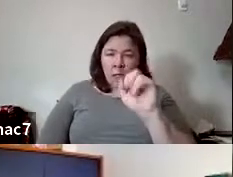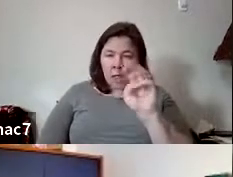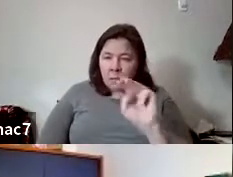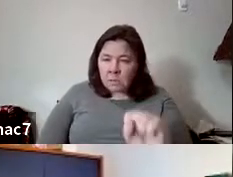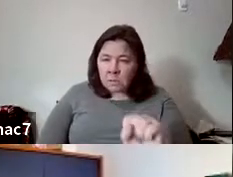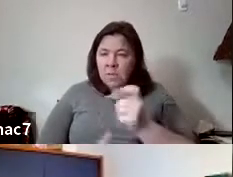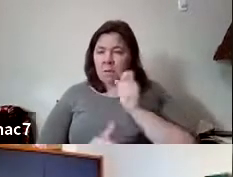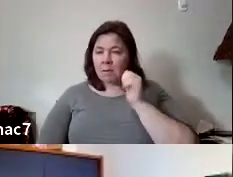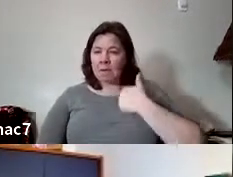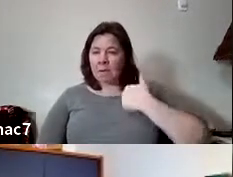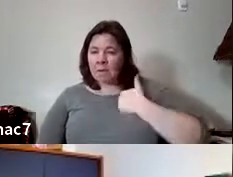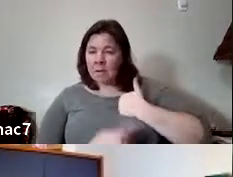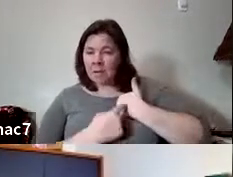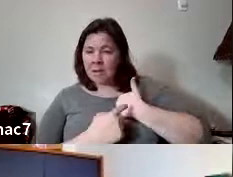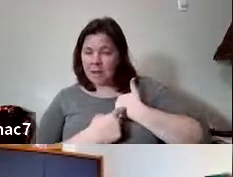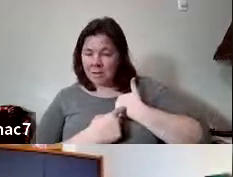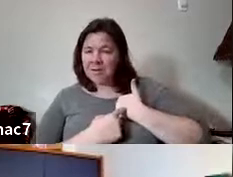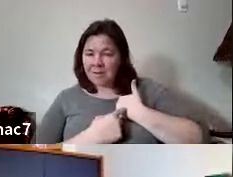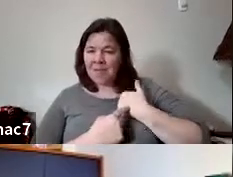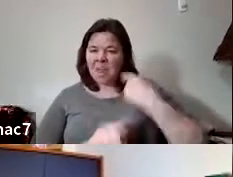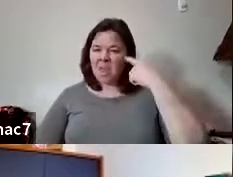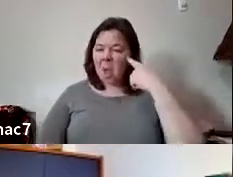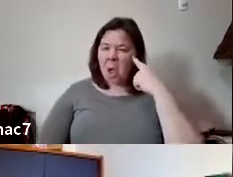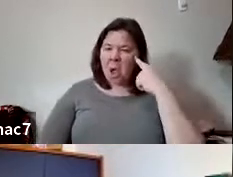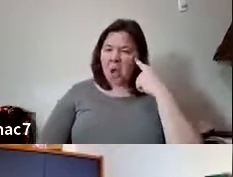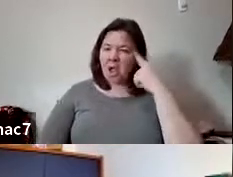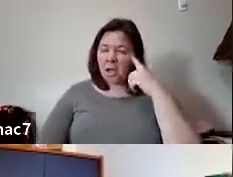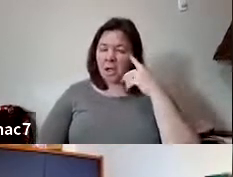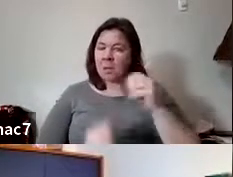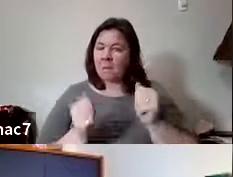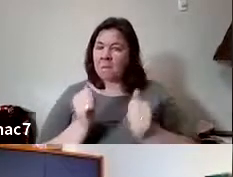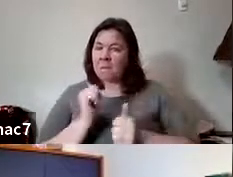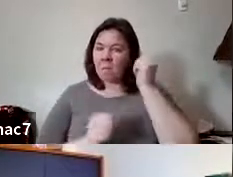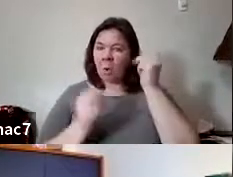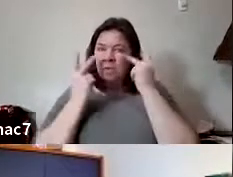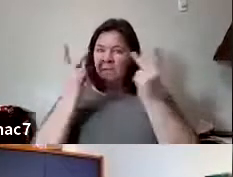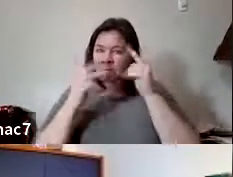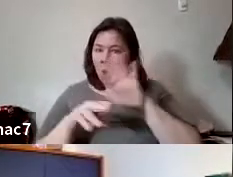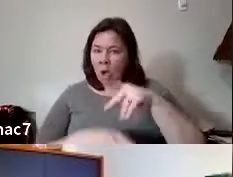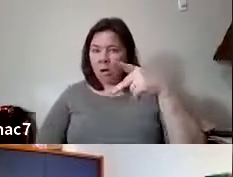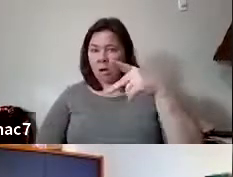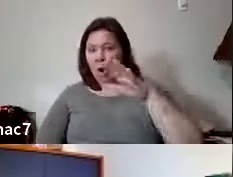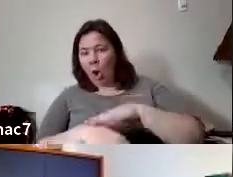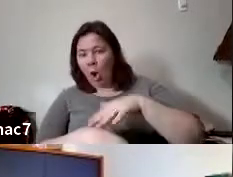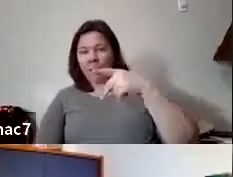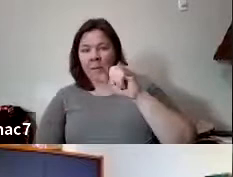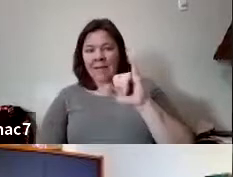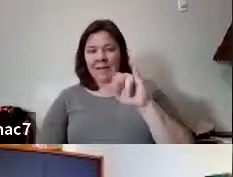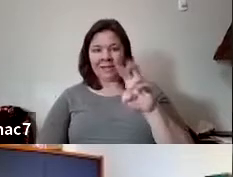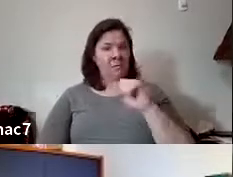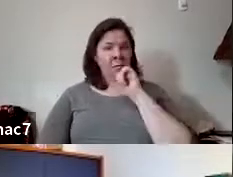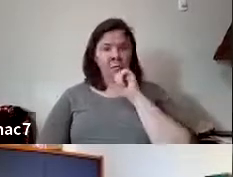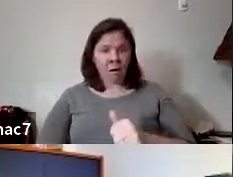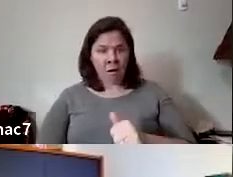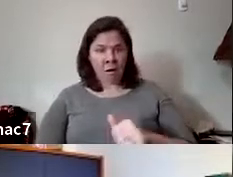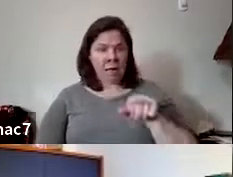Michael Williams from Canada because he's the most visible Michael Williams in ONPASSIVE, only to find out that it wasn't.